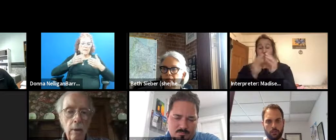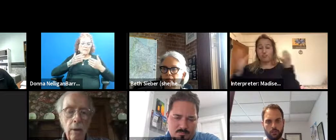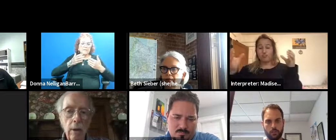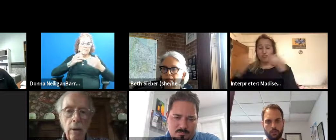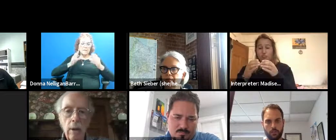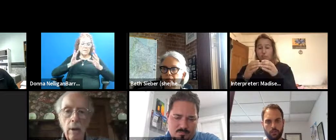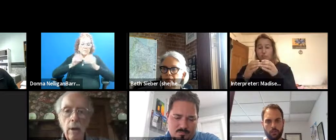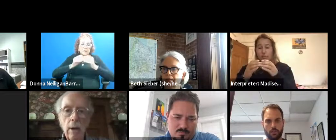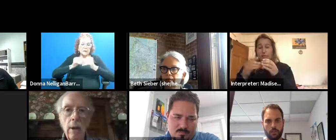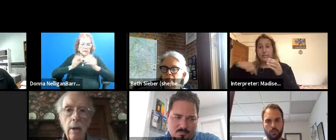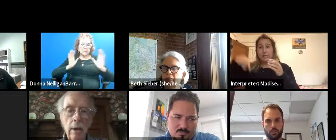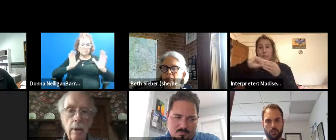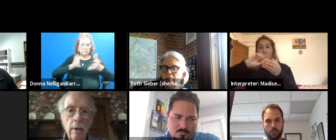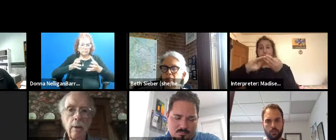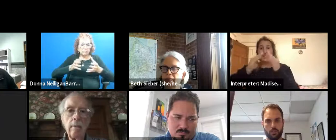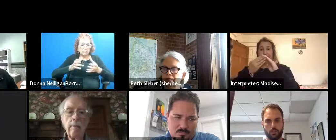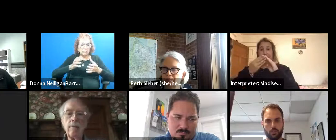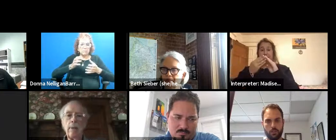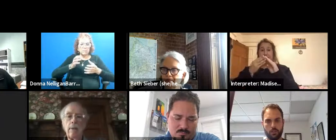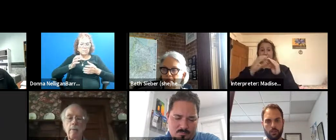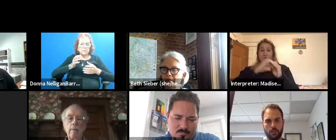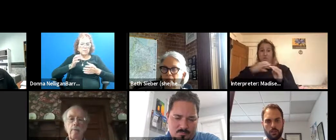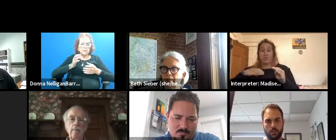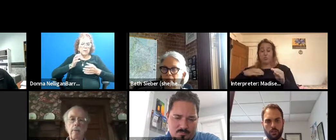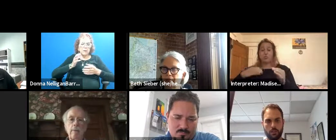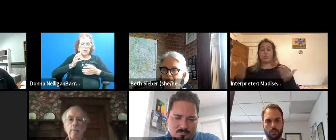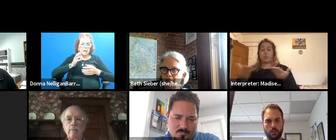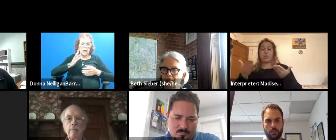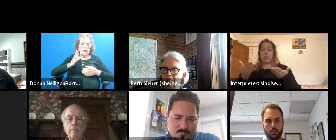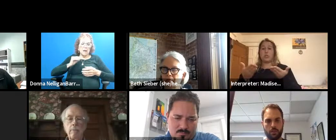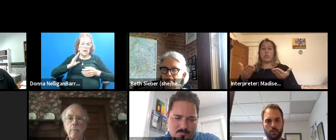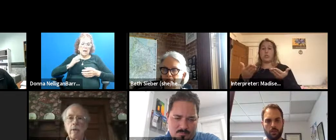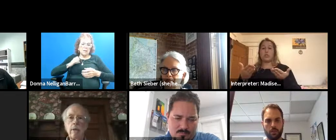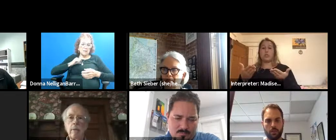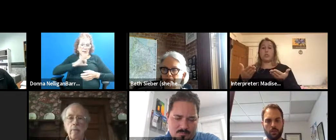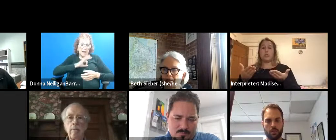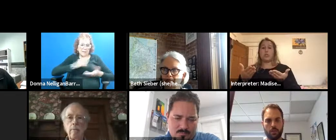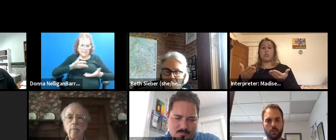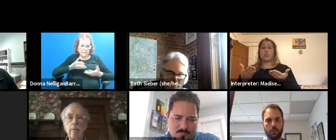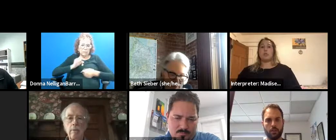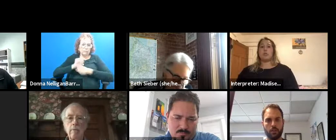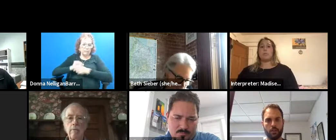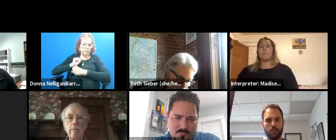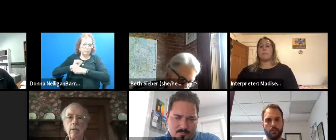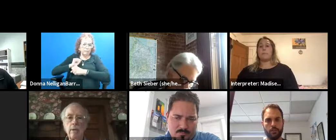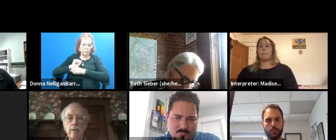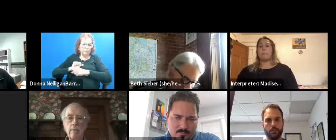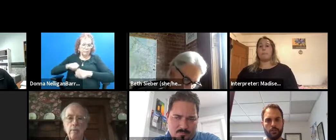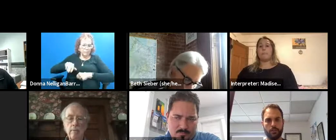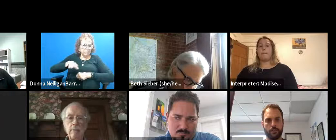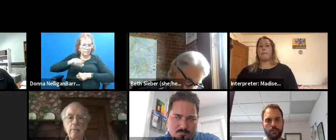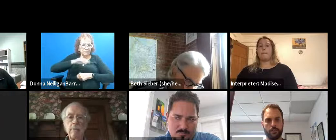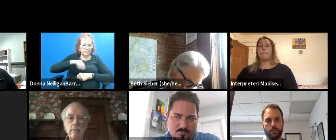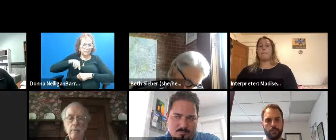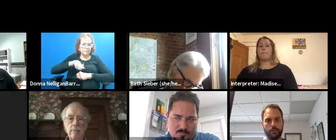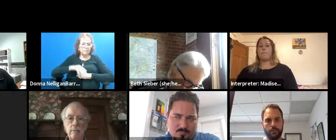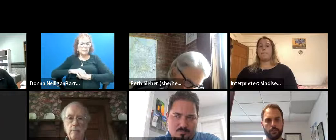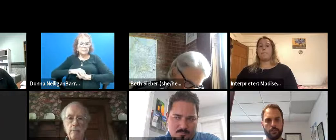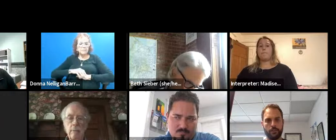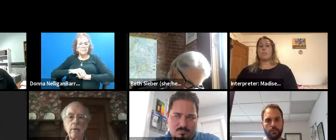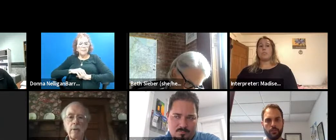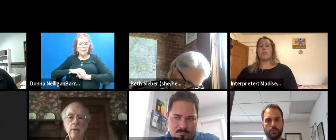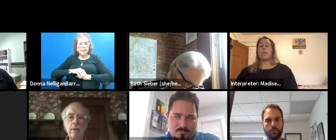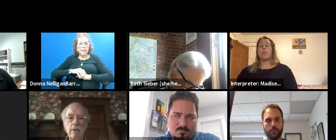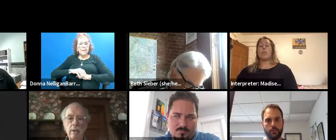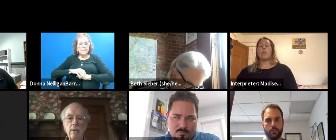council do, for those who may not know, have not been through this process before, are the 4 district council